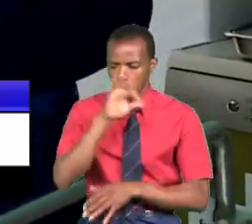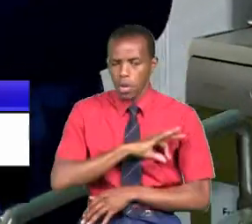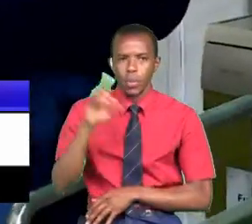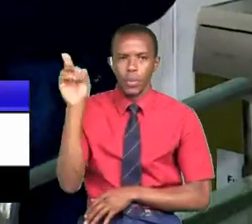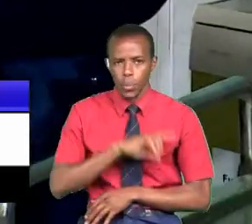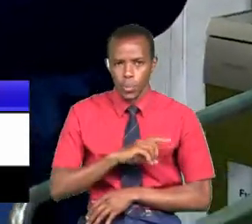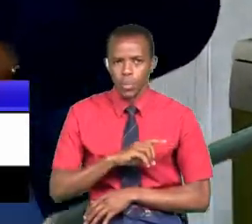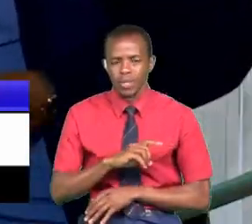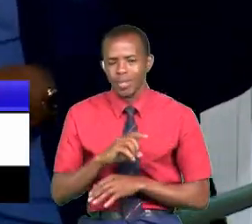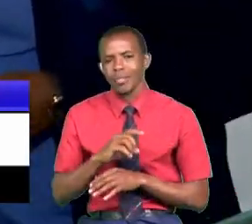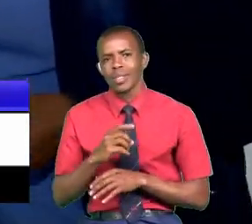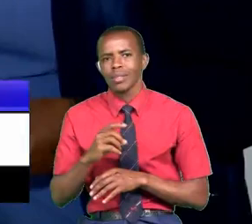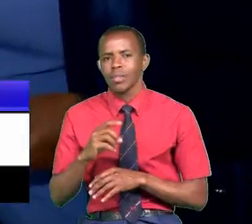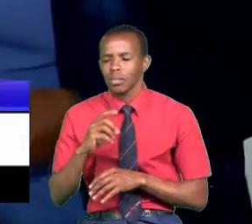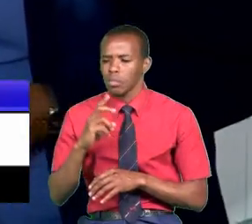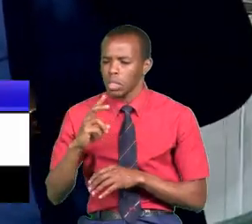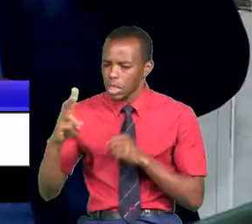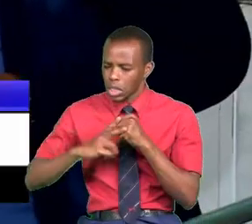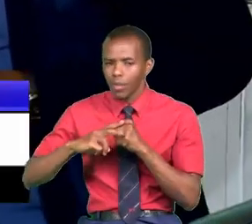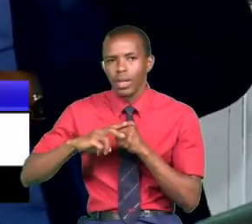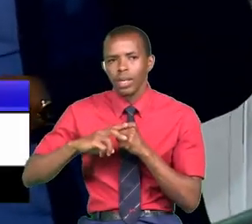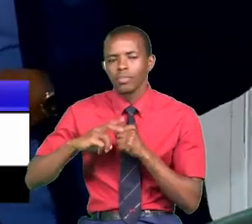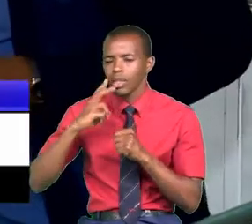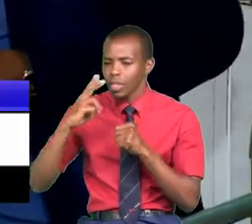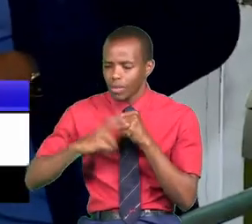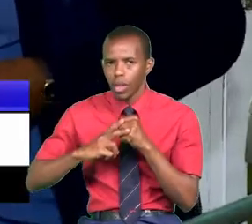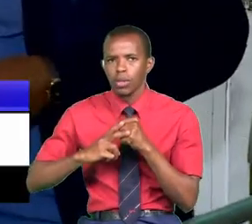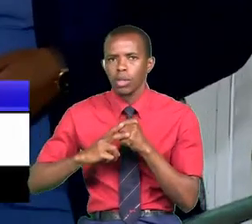milk, with about 700 donors giving the milk.